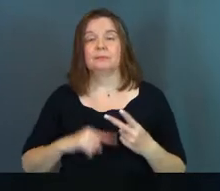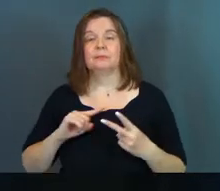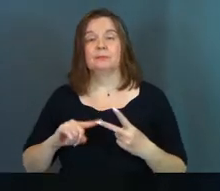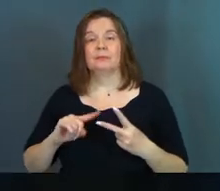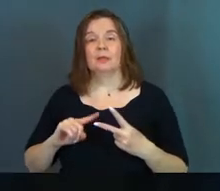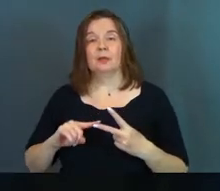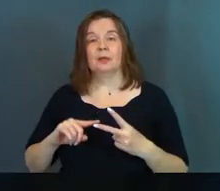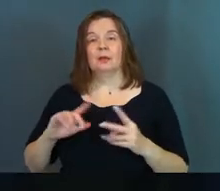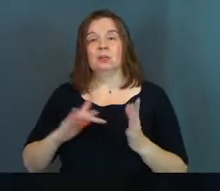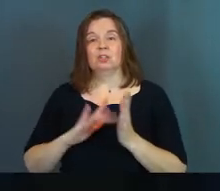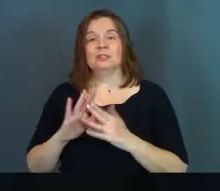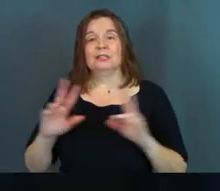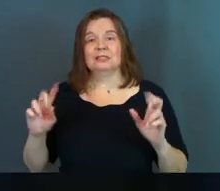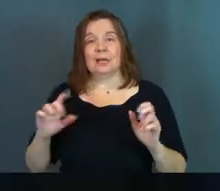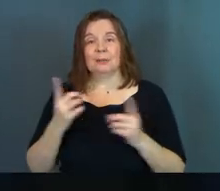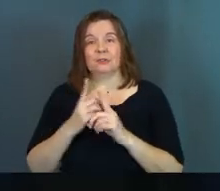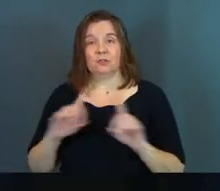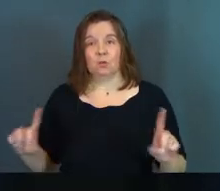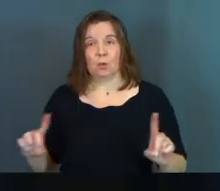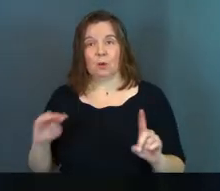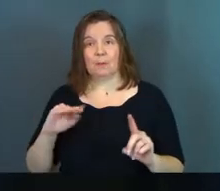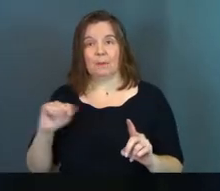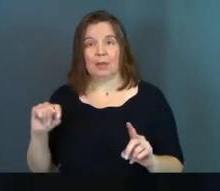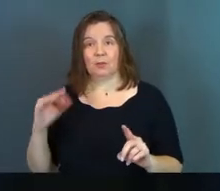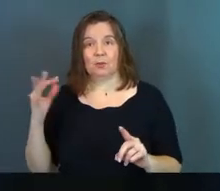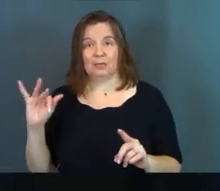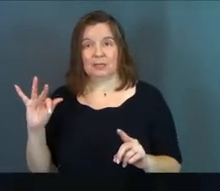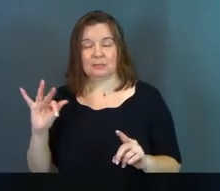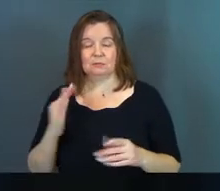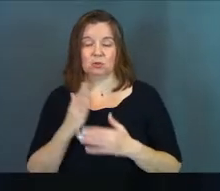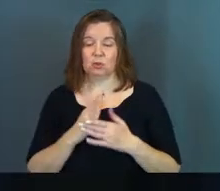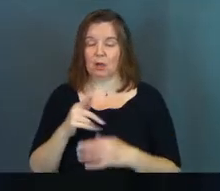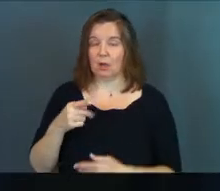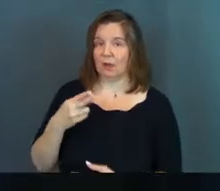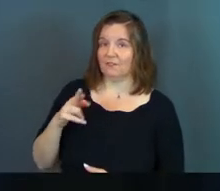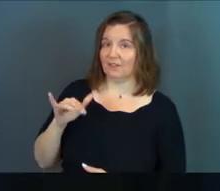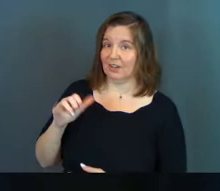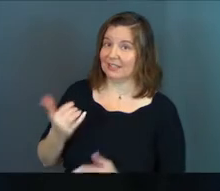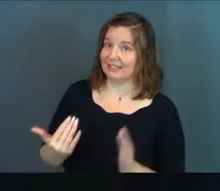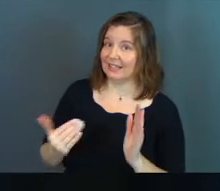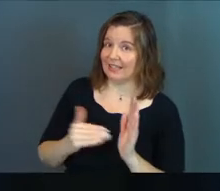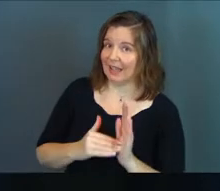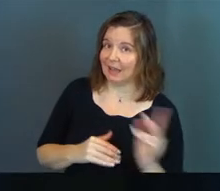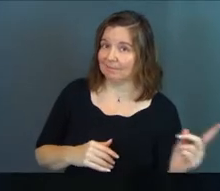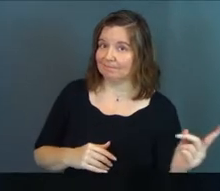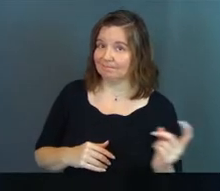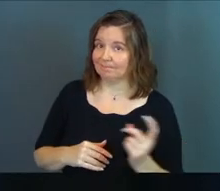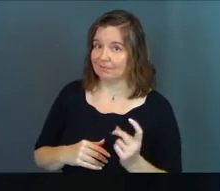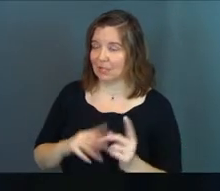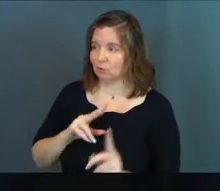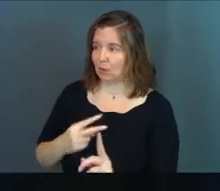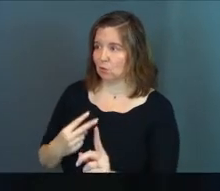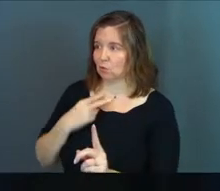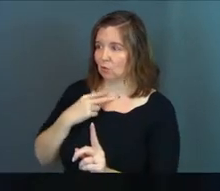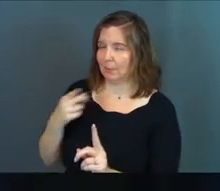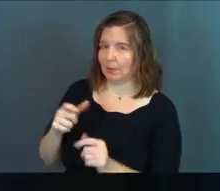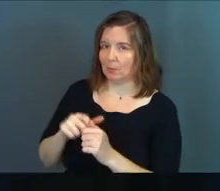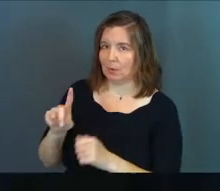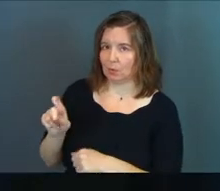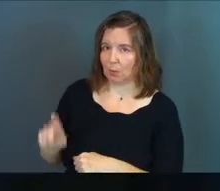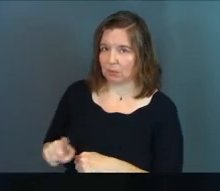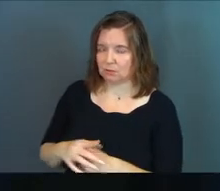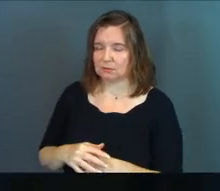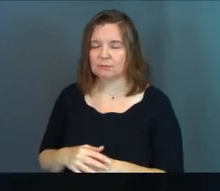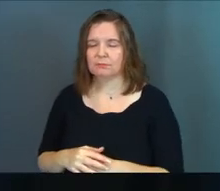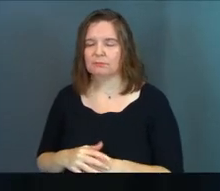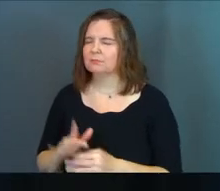is Jesus and the topic of divorce in Matthew 19. This is verse 3. So some Pharisees again came and tried to trap him with this question, talking to